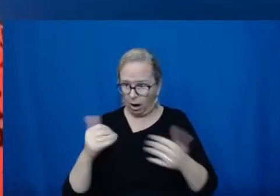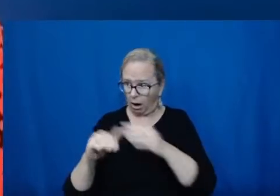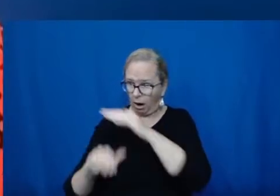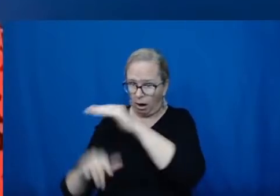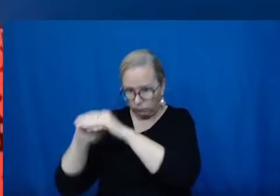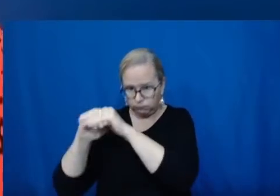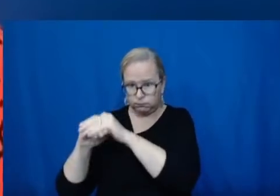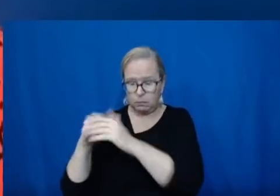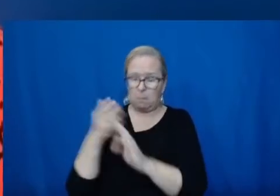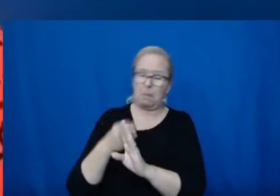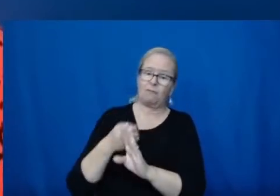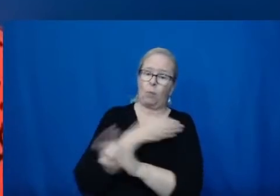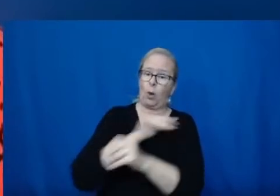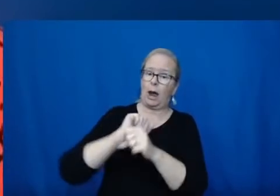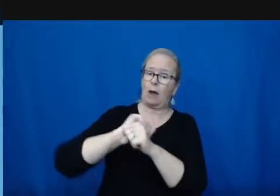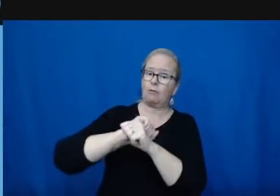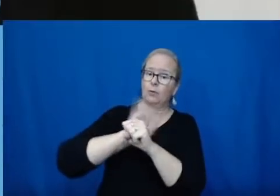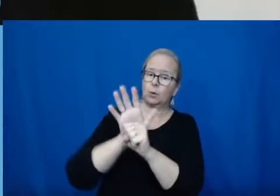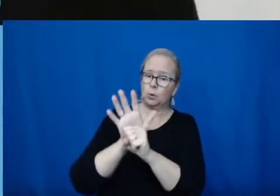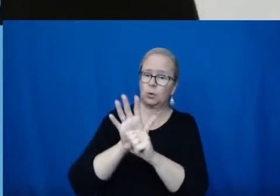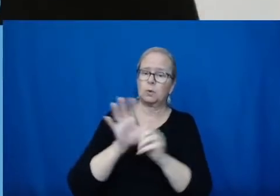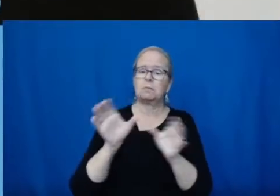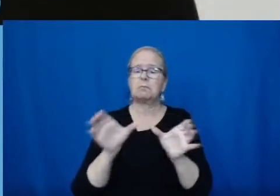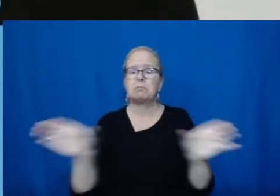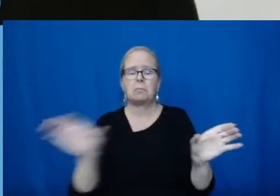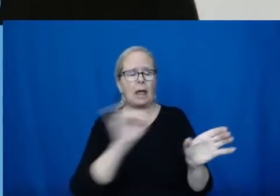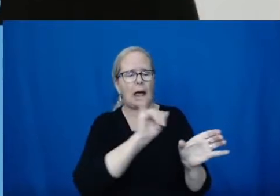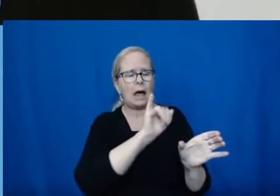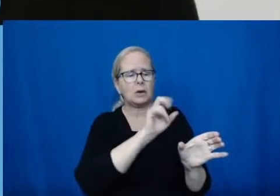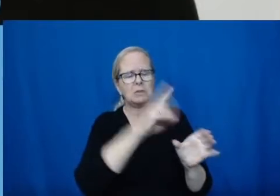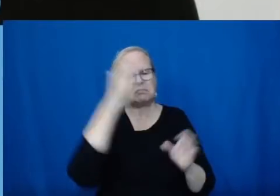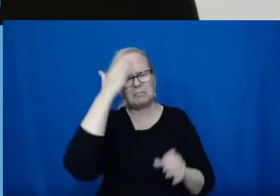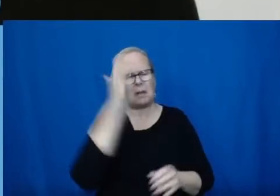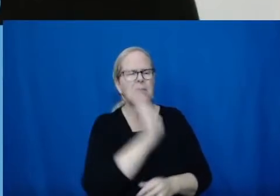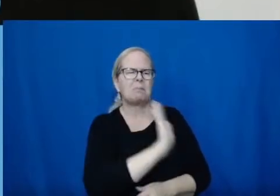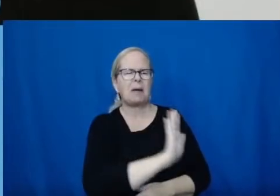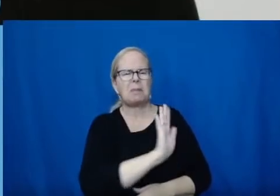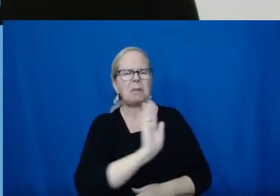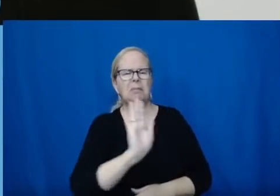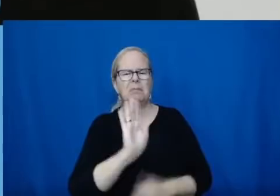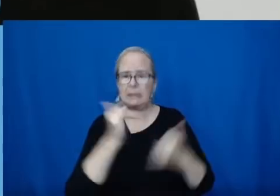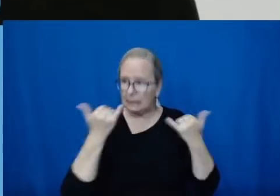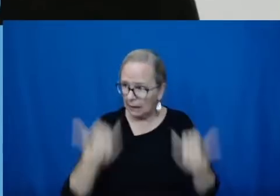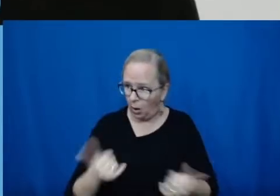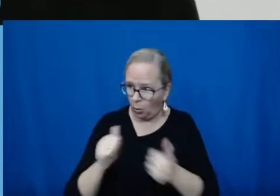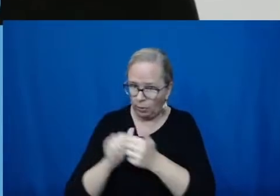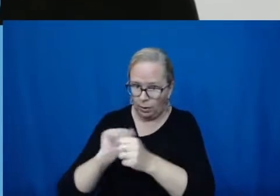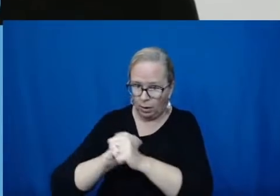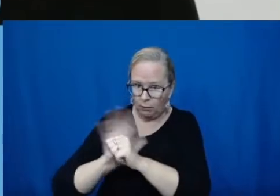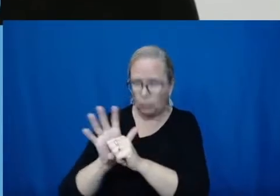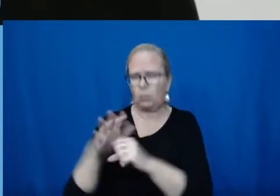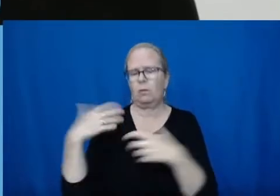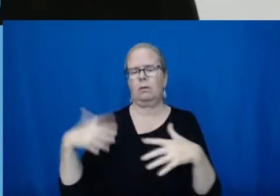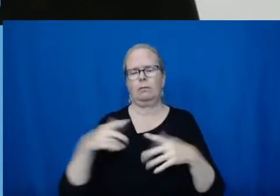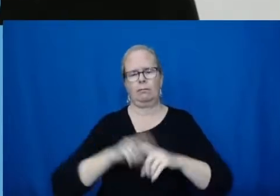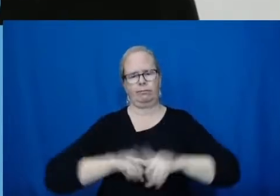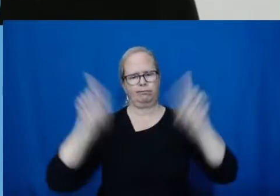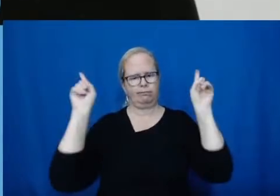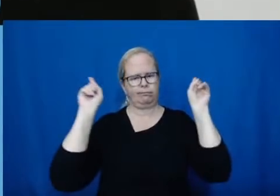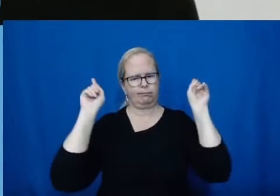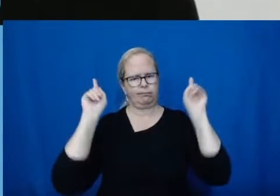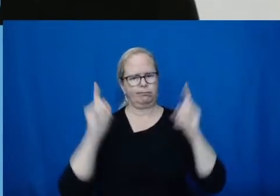I am very excited to welcome back Dr. Gasparovich to talk with us again